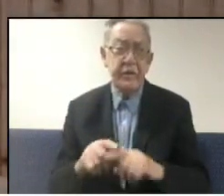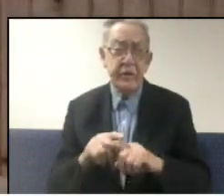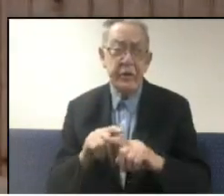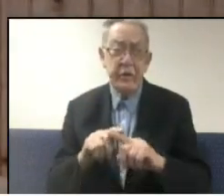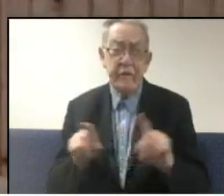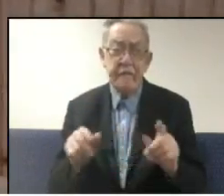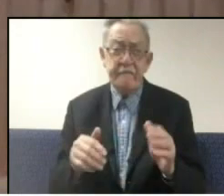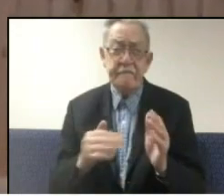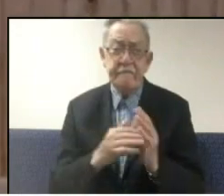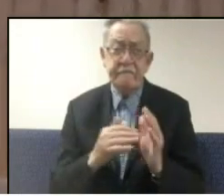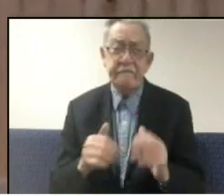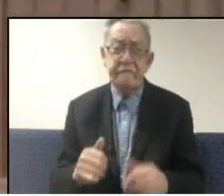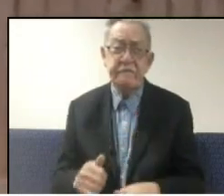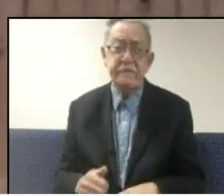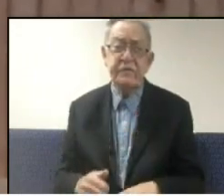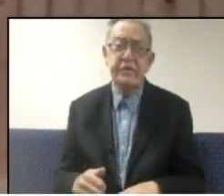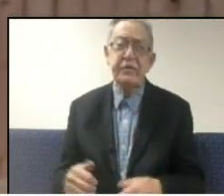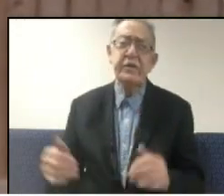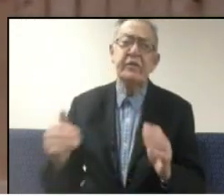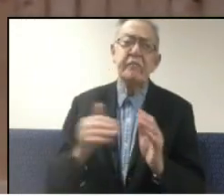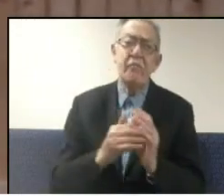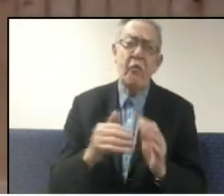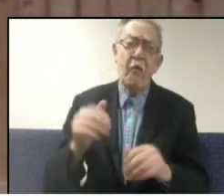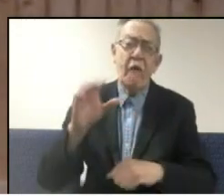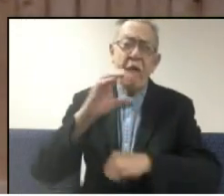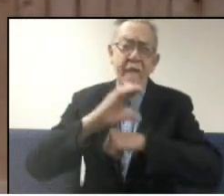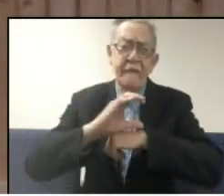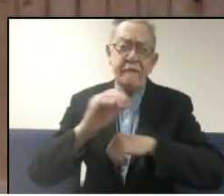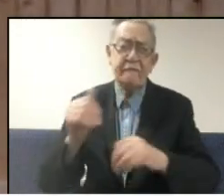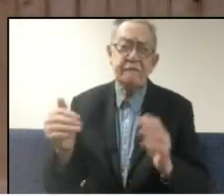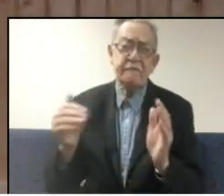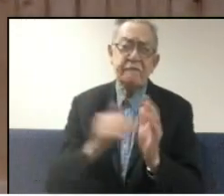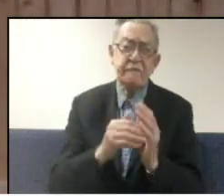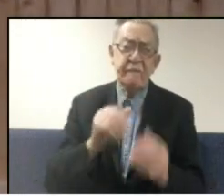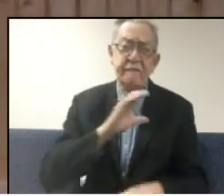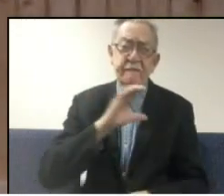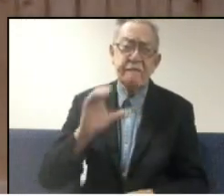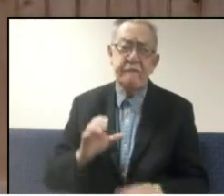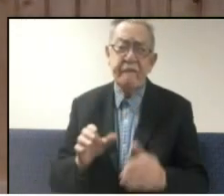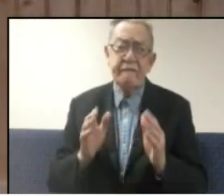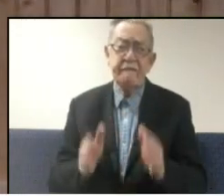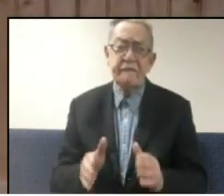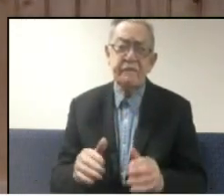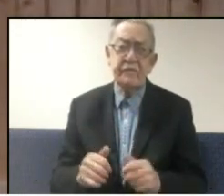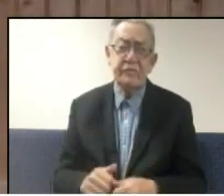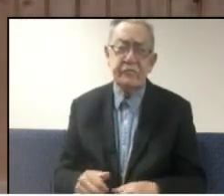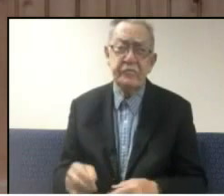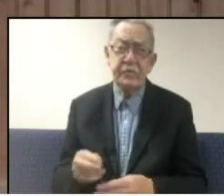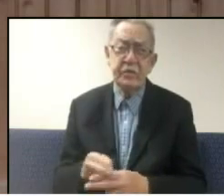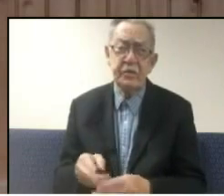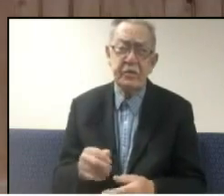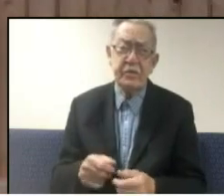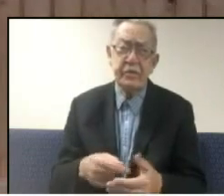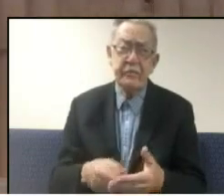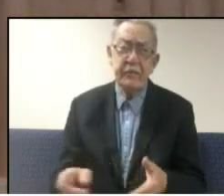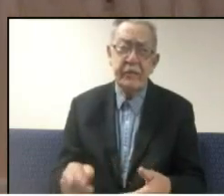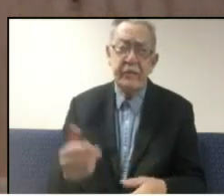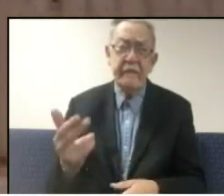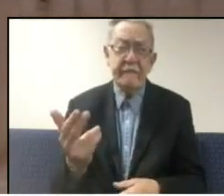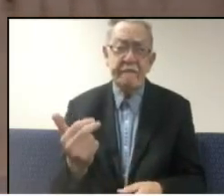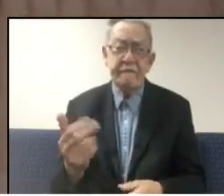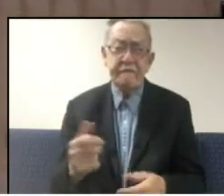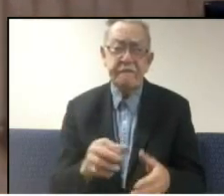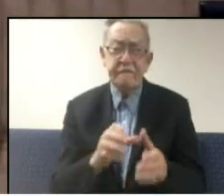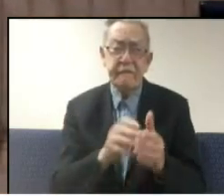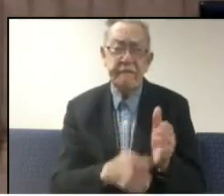was very anti-church, anti-Christians. And he shares that in verse 13 of chapter 1.